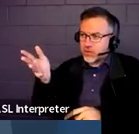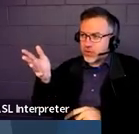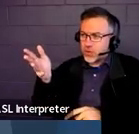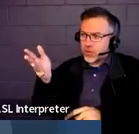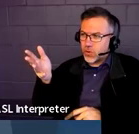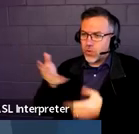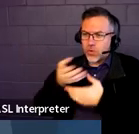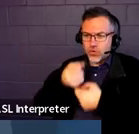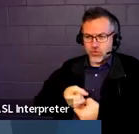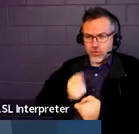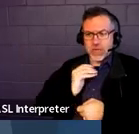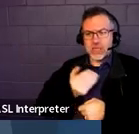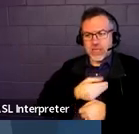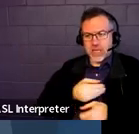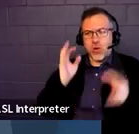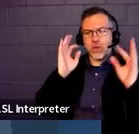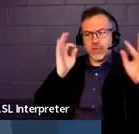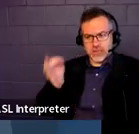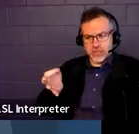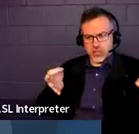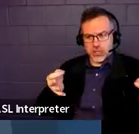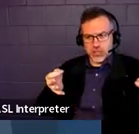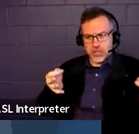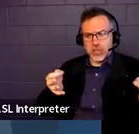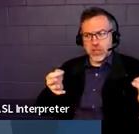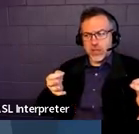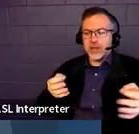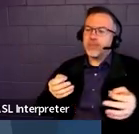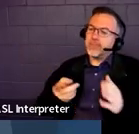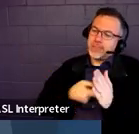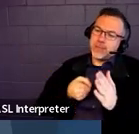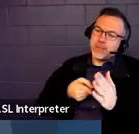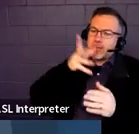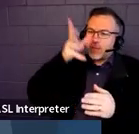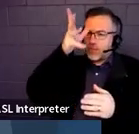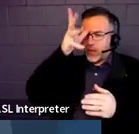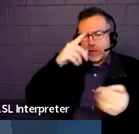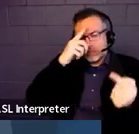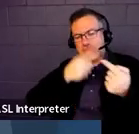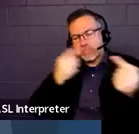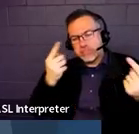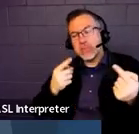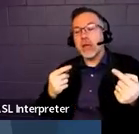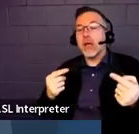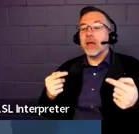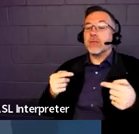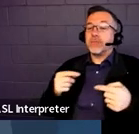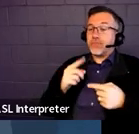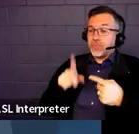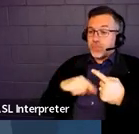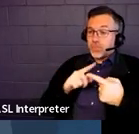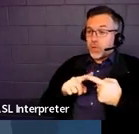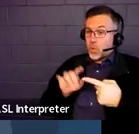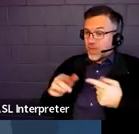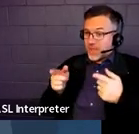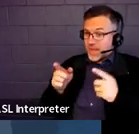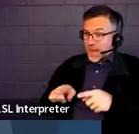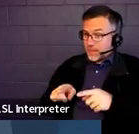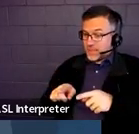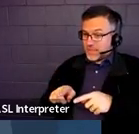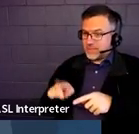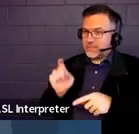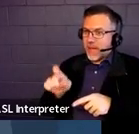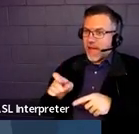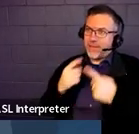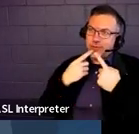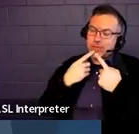decision made by the whole team, but that's not always going to happen. And when that happens, I have to say this out loud, and I know